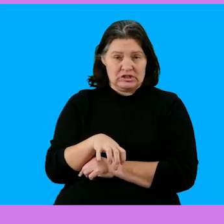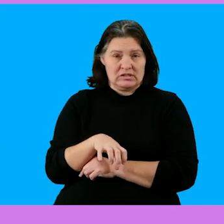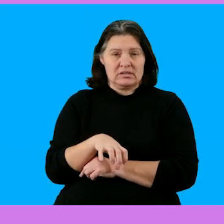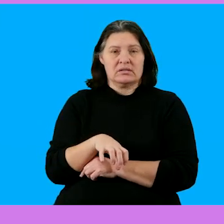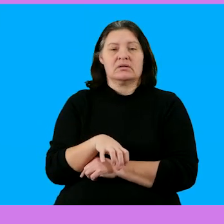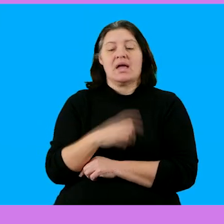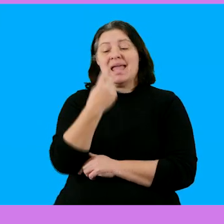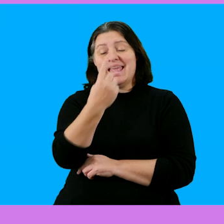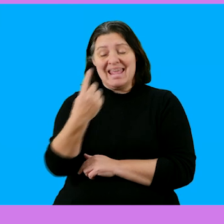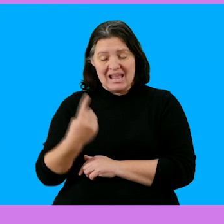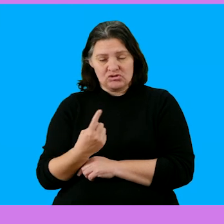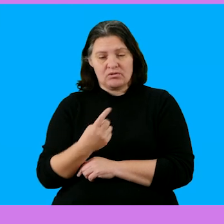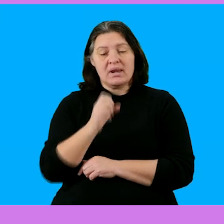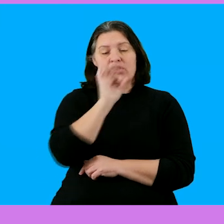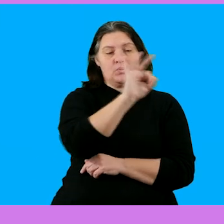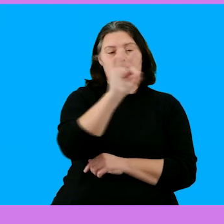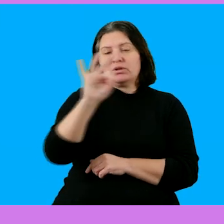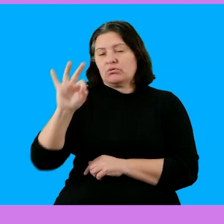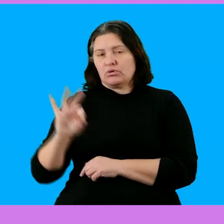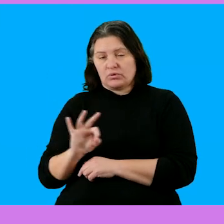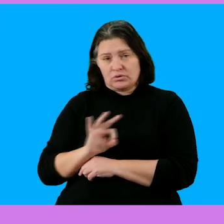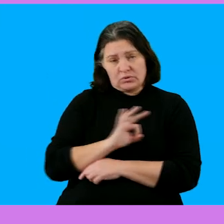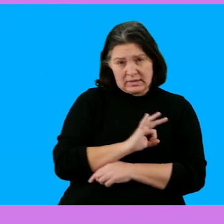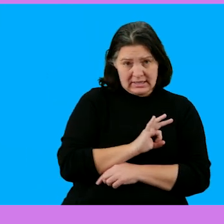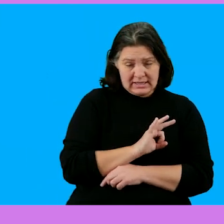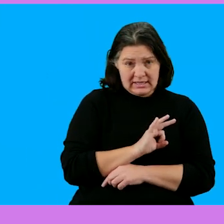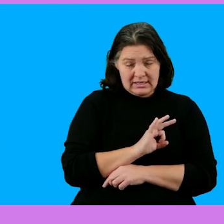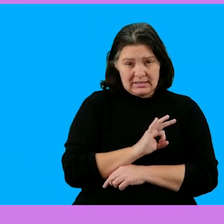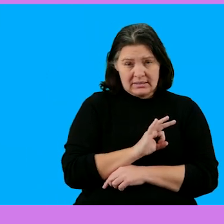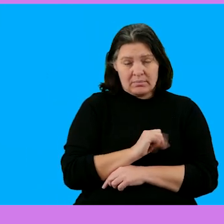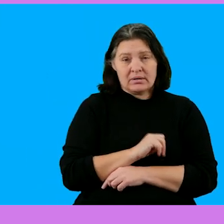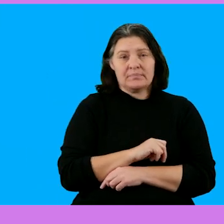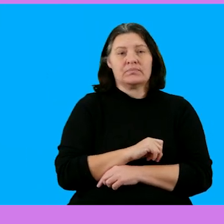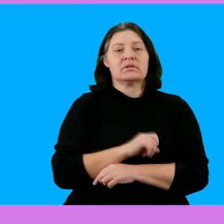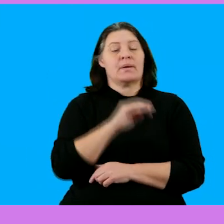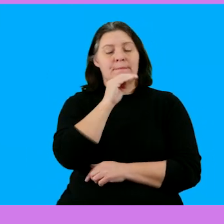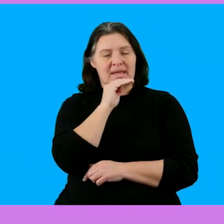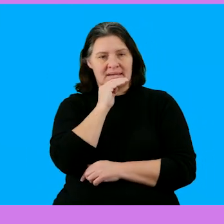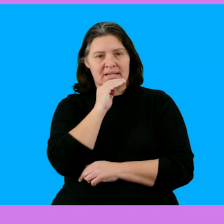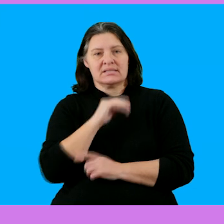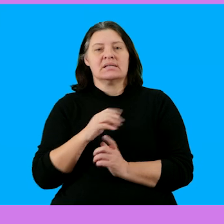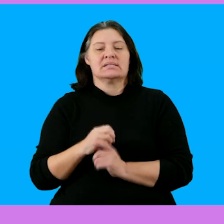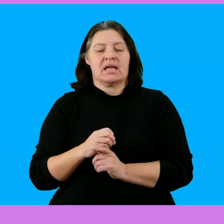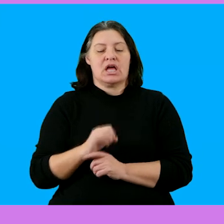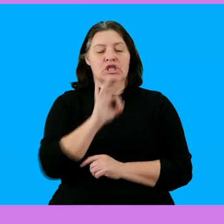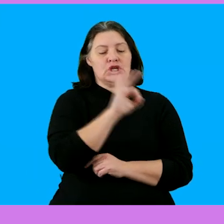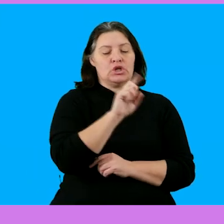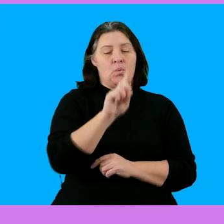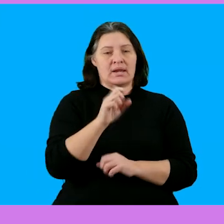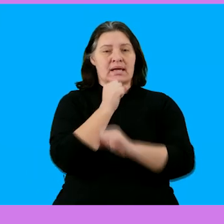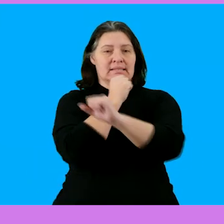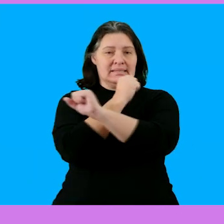on that. And then each cottage can host 3 guests. So therefore I'll now type